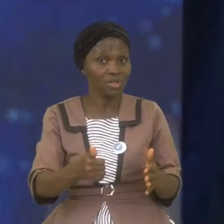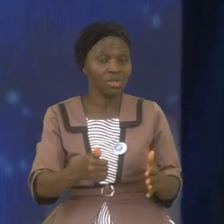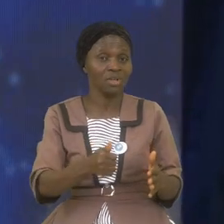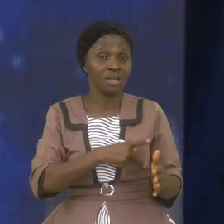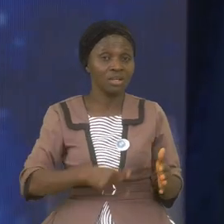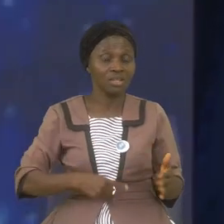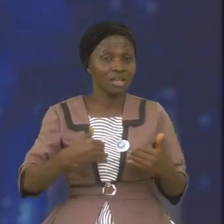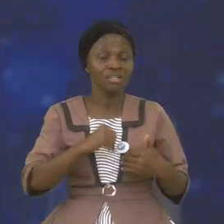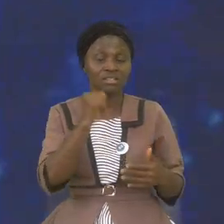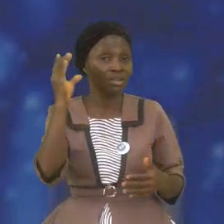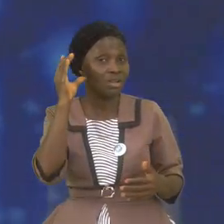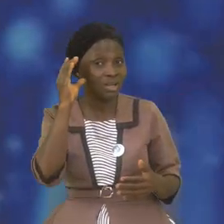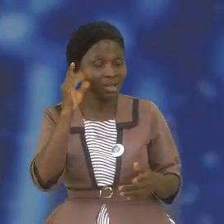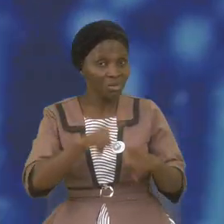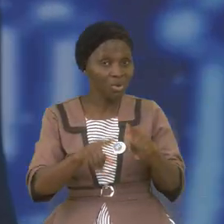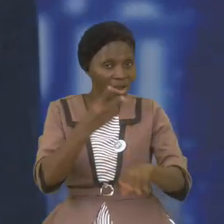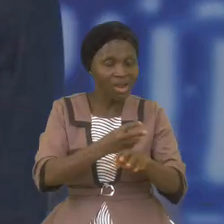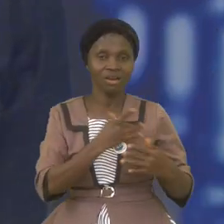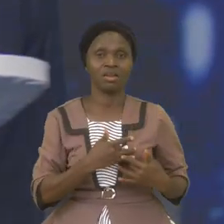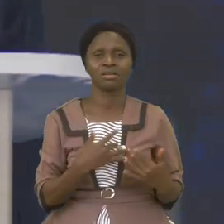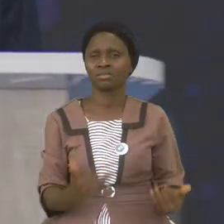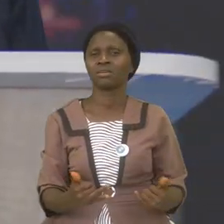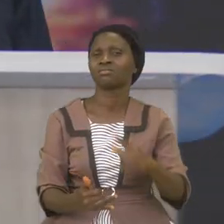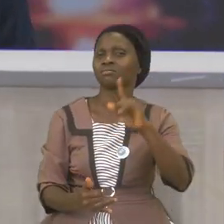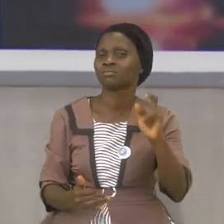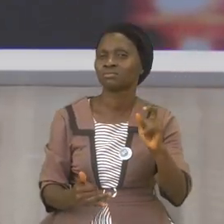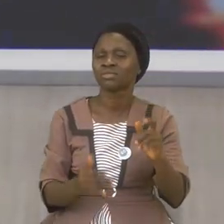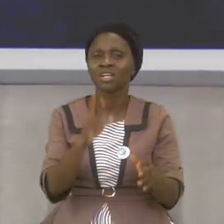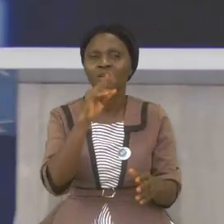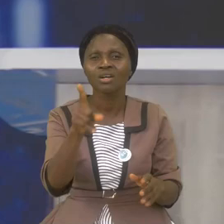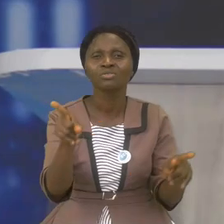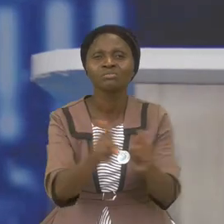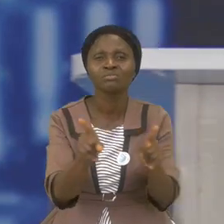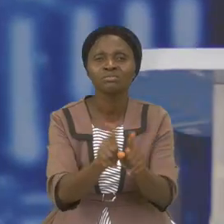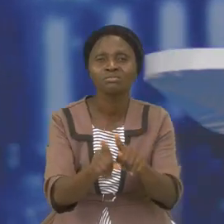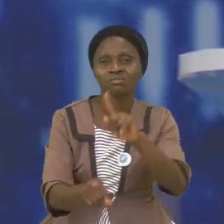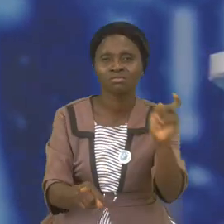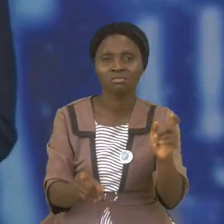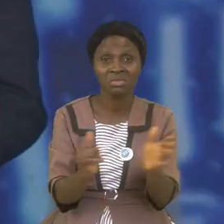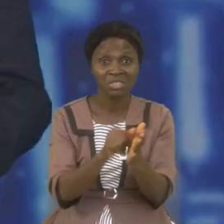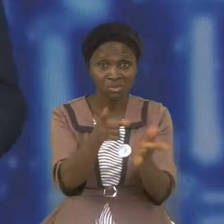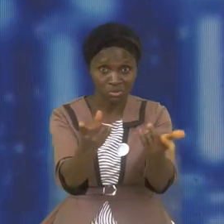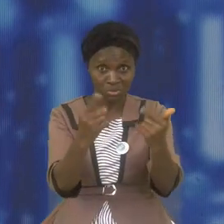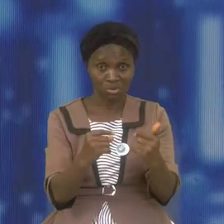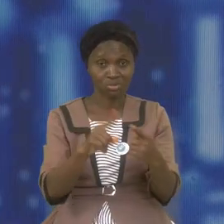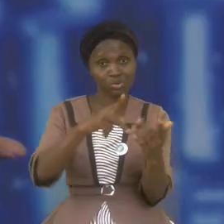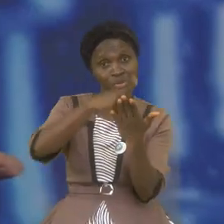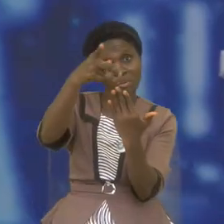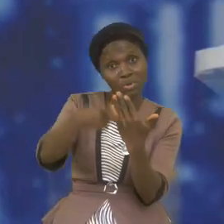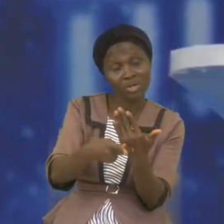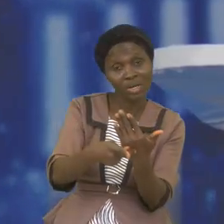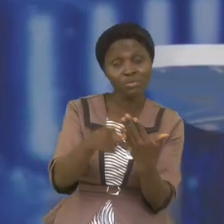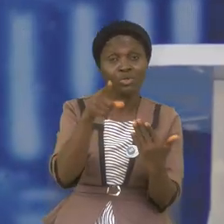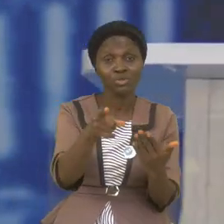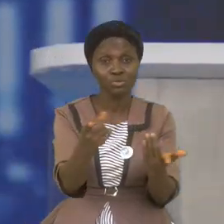You've attended crusade. You have attended retreats. You have attended conferences, ministers' conference,